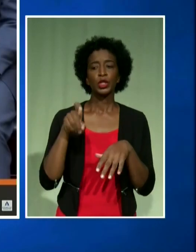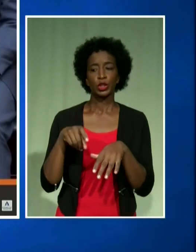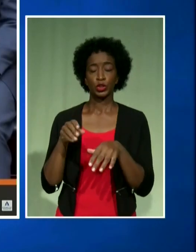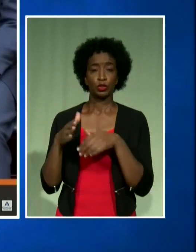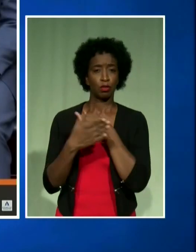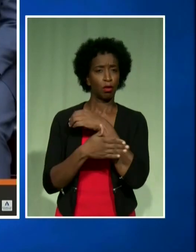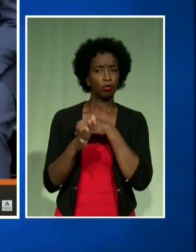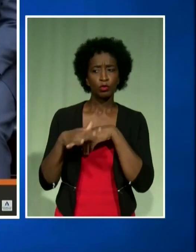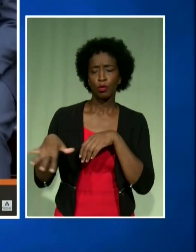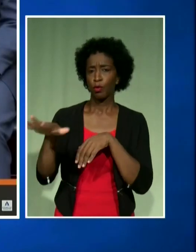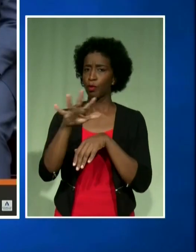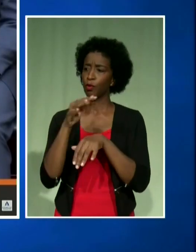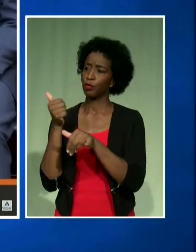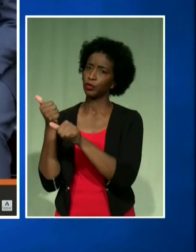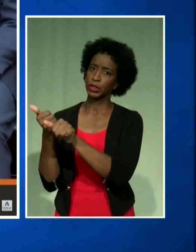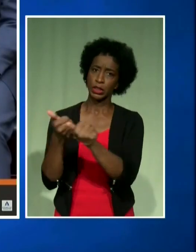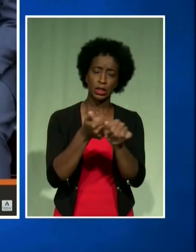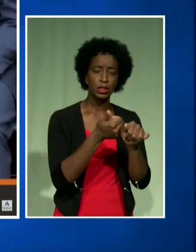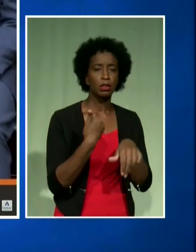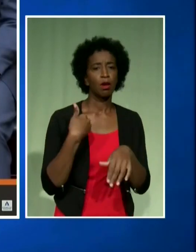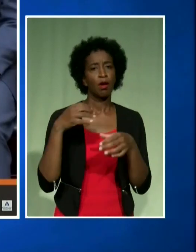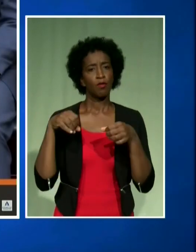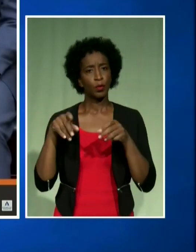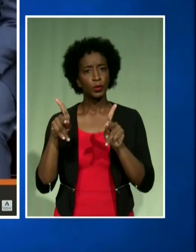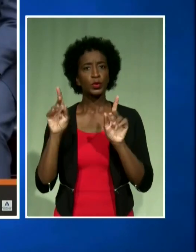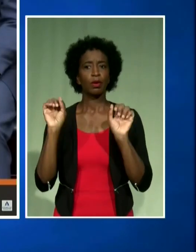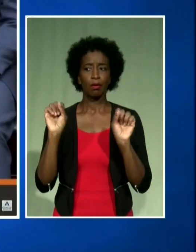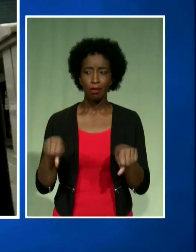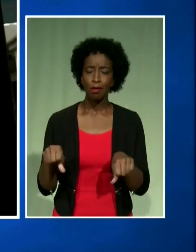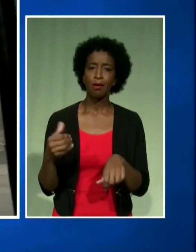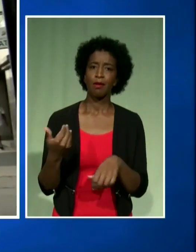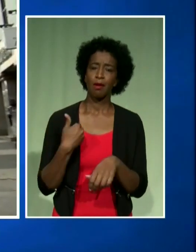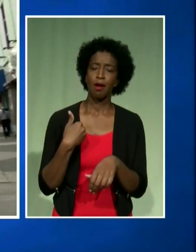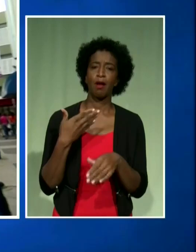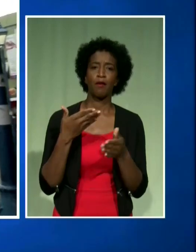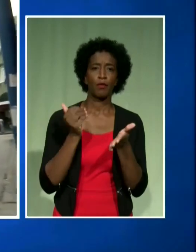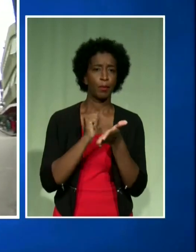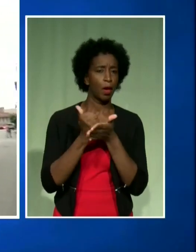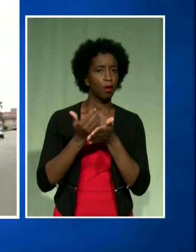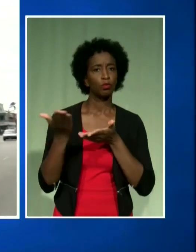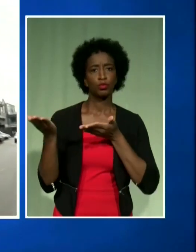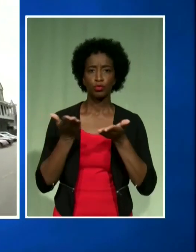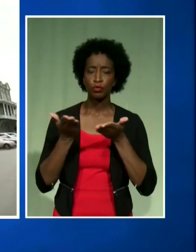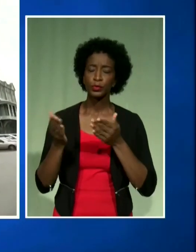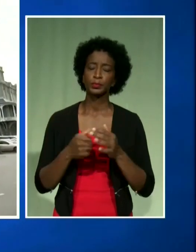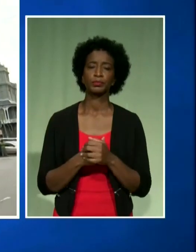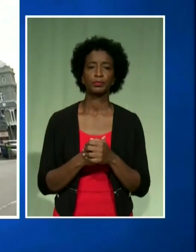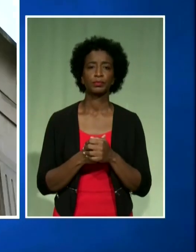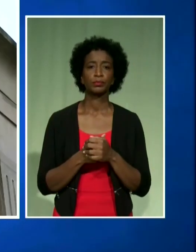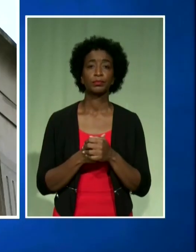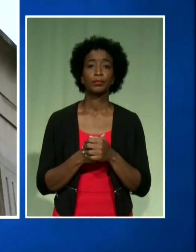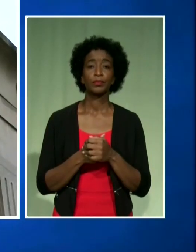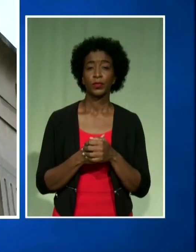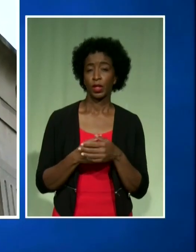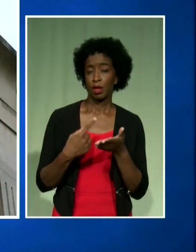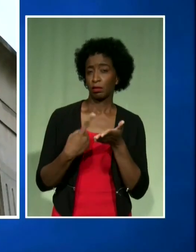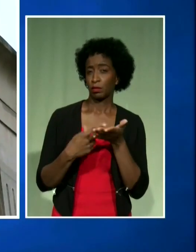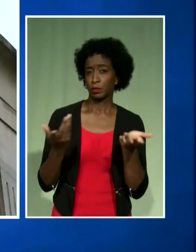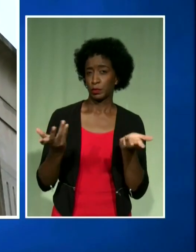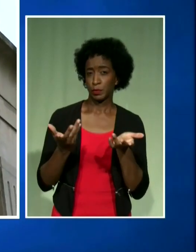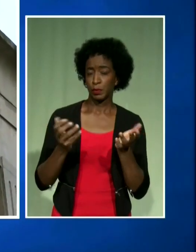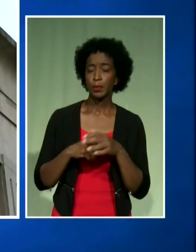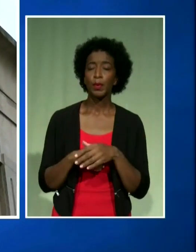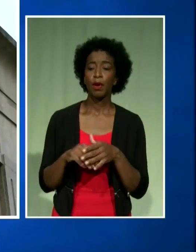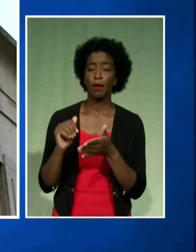services to fuel trade and to foster and enable remittances. Speaking on the topic, when banks leave, the impact of de-risking